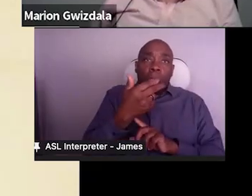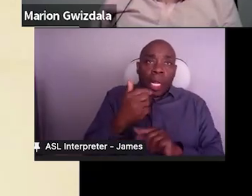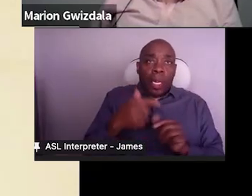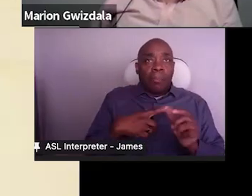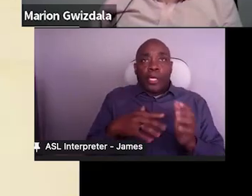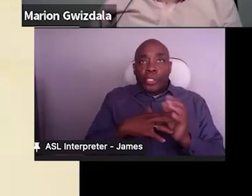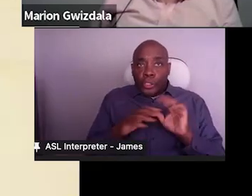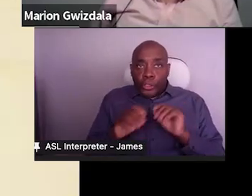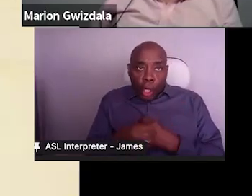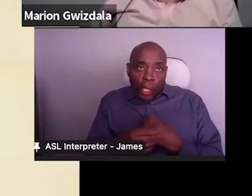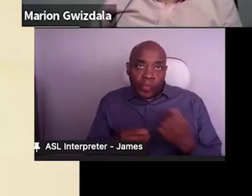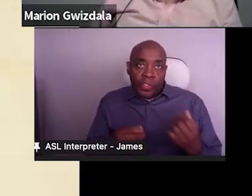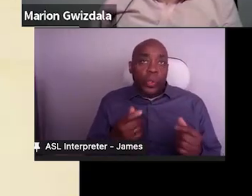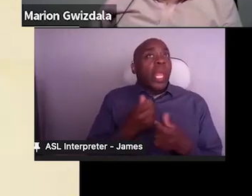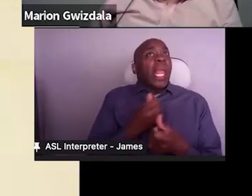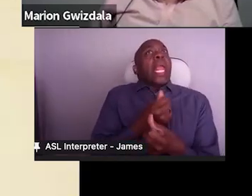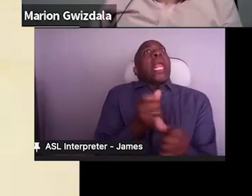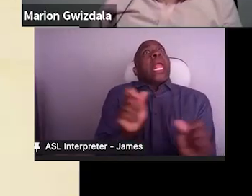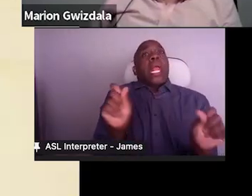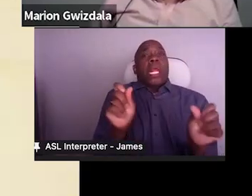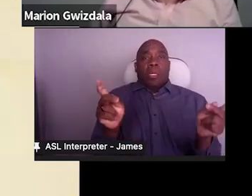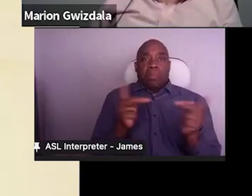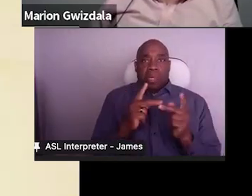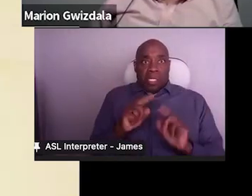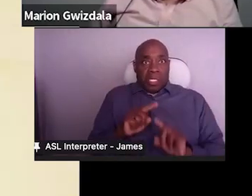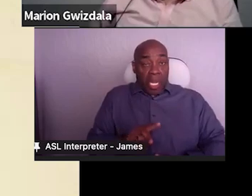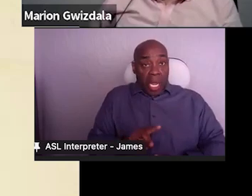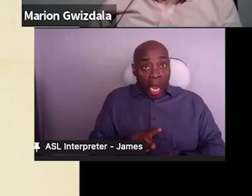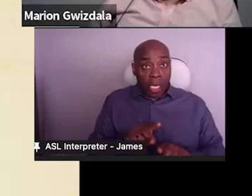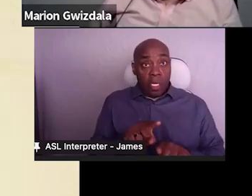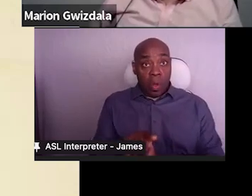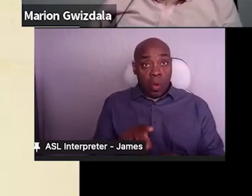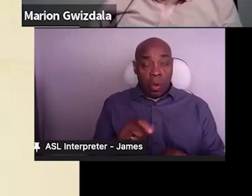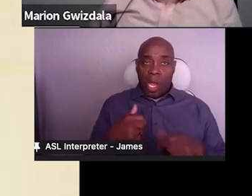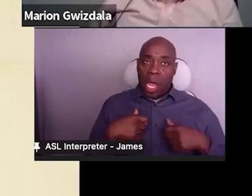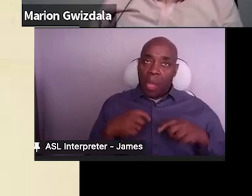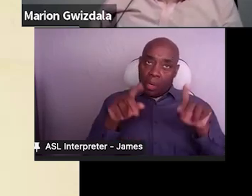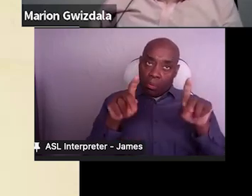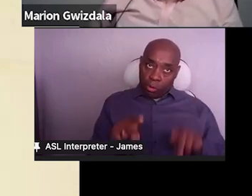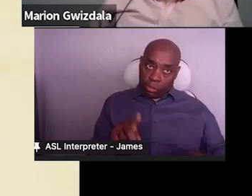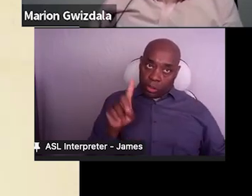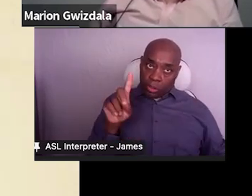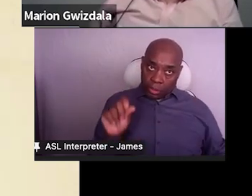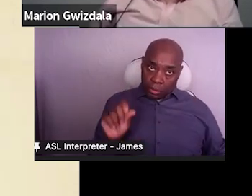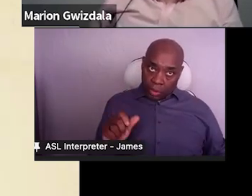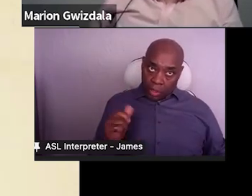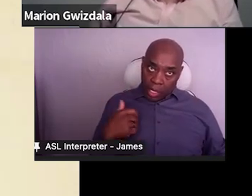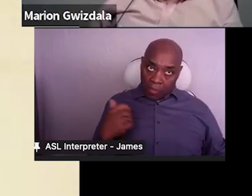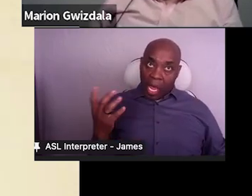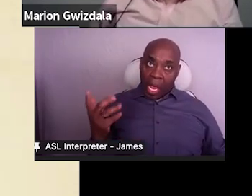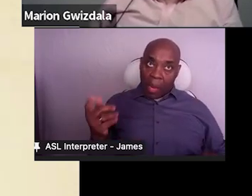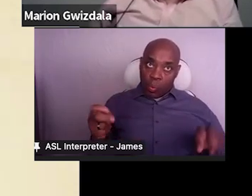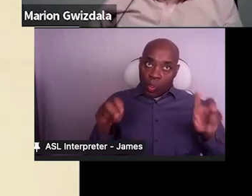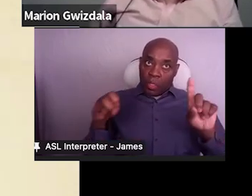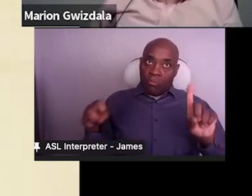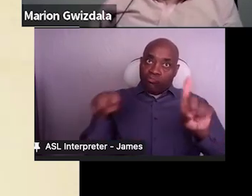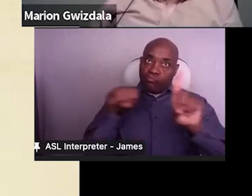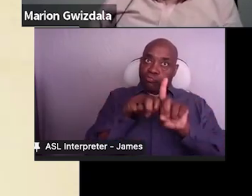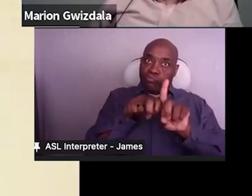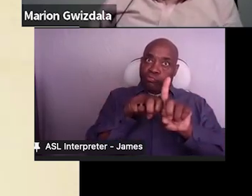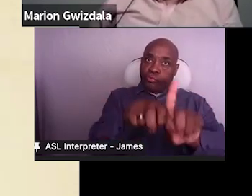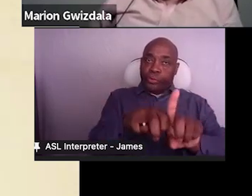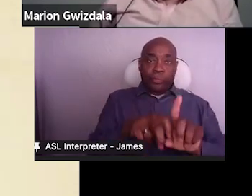a hotel or my doctor's office or any other place that I go that I'm a person with disability and I'm going